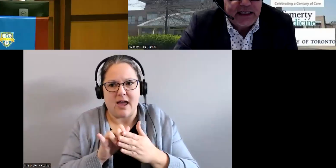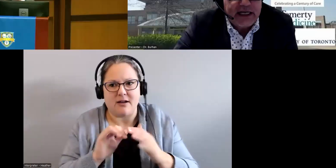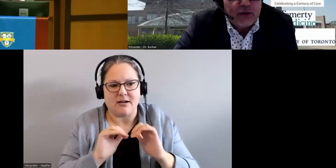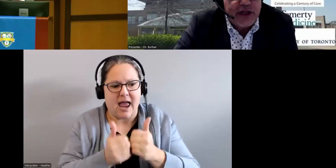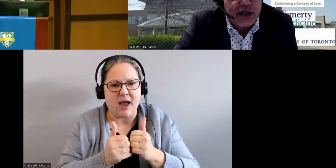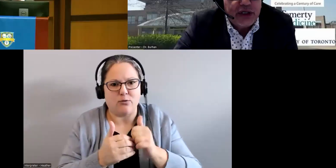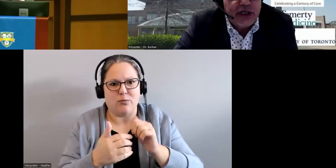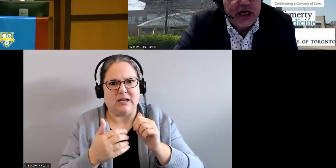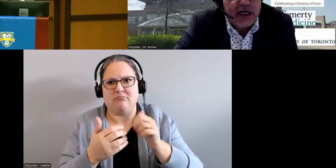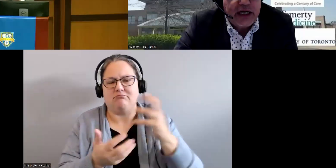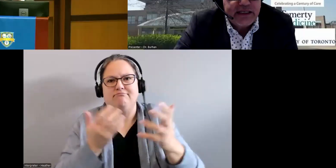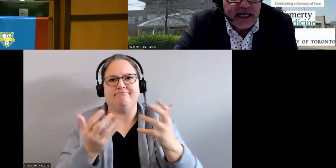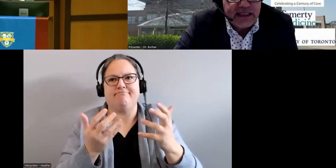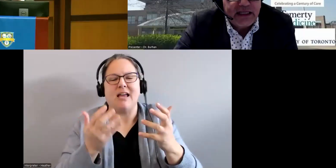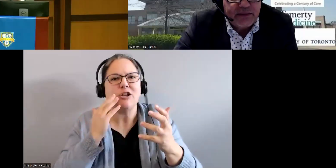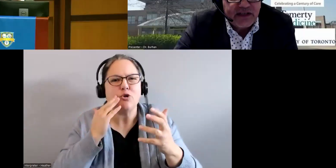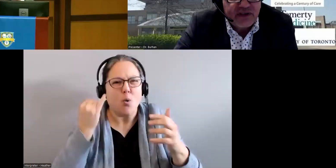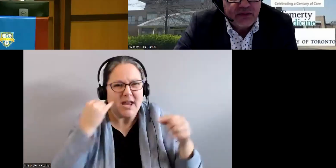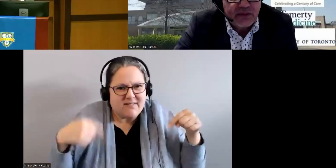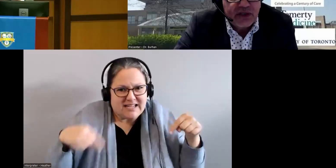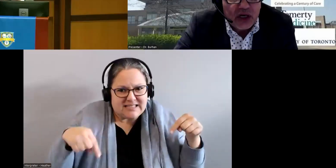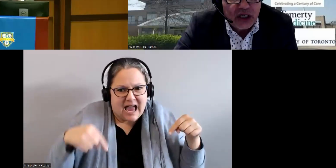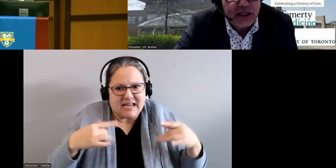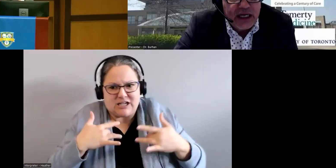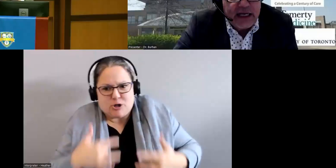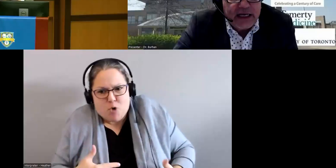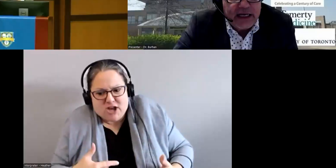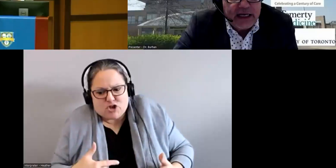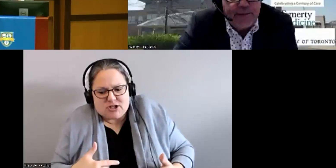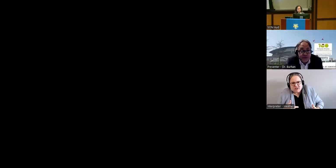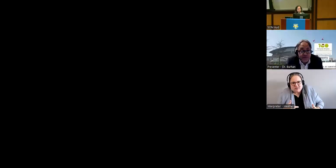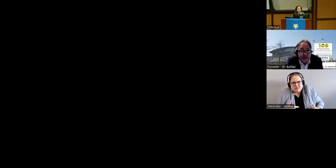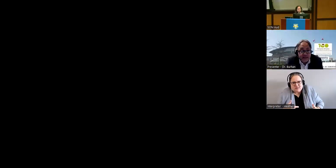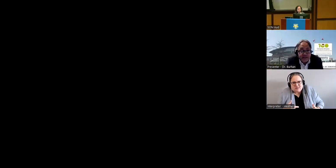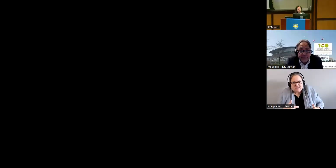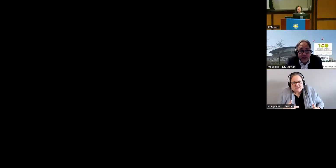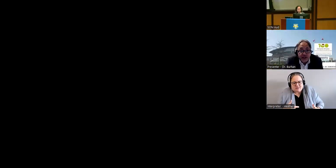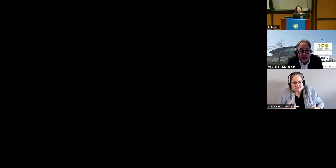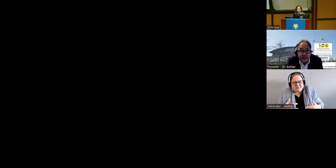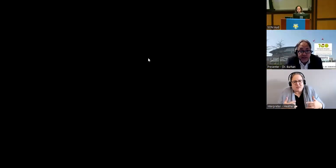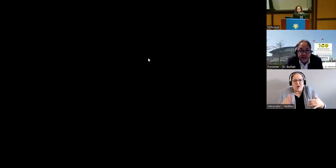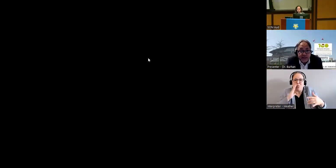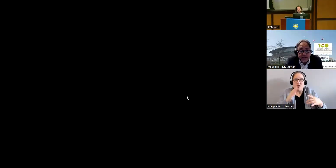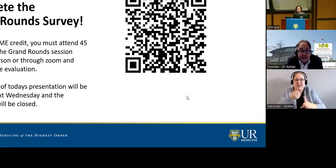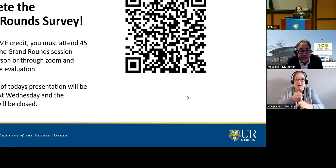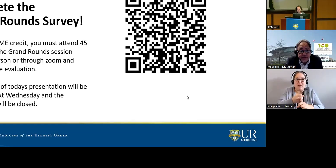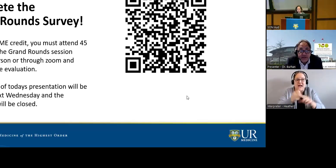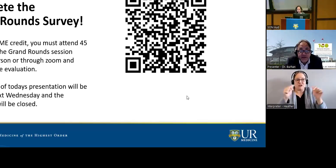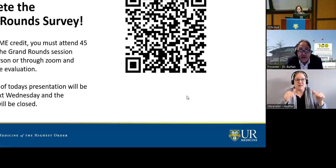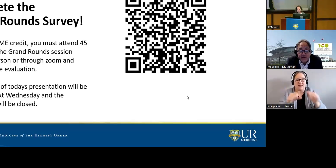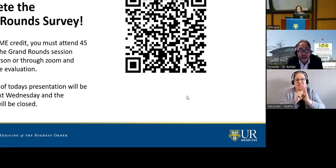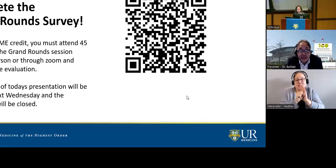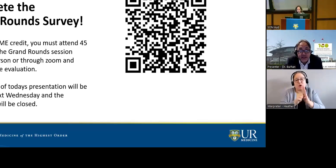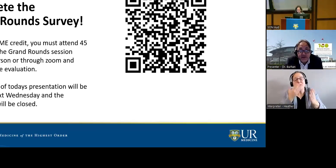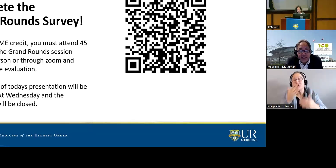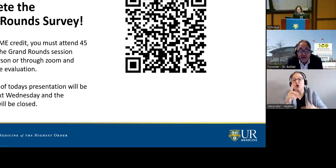at whether anxiety and depressive symptoms are in fact influential on this syndrome. But very